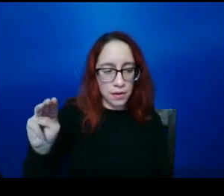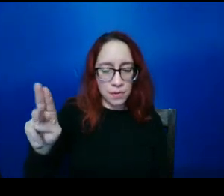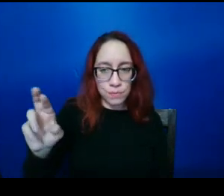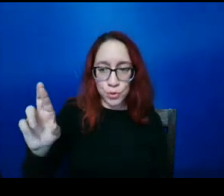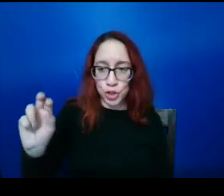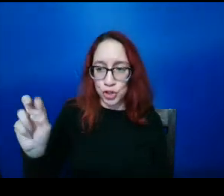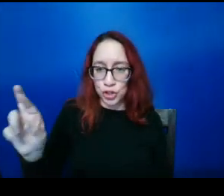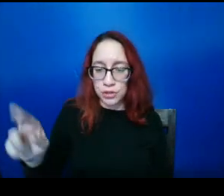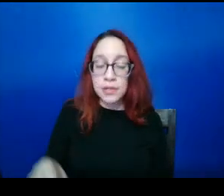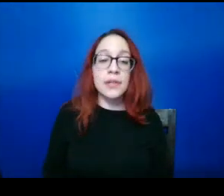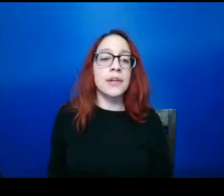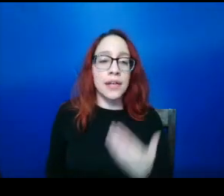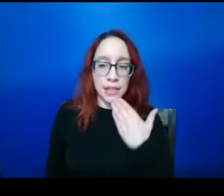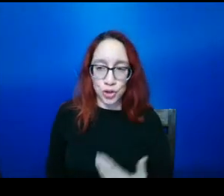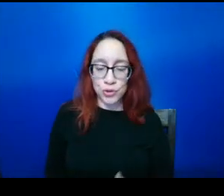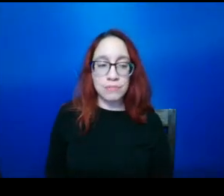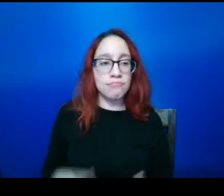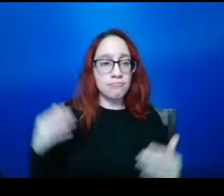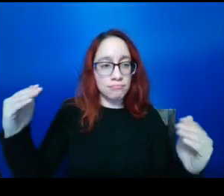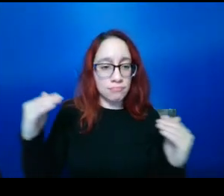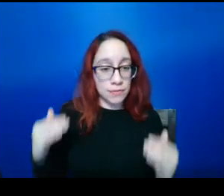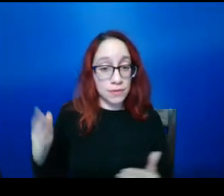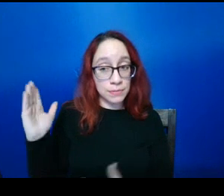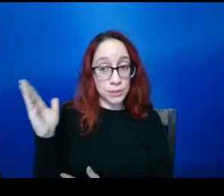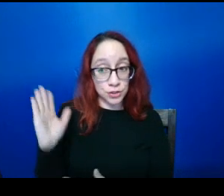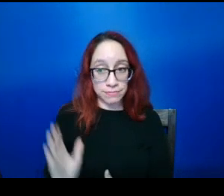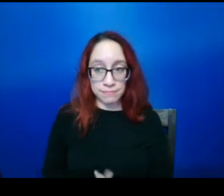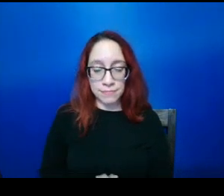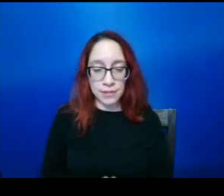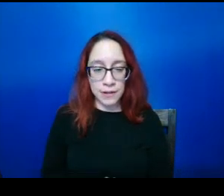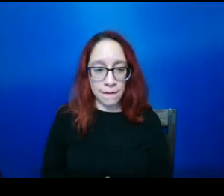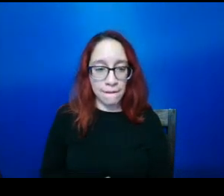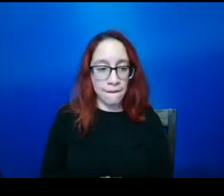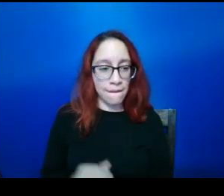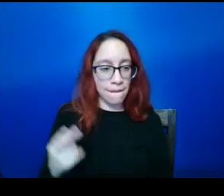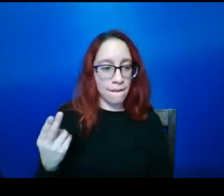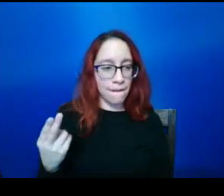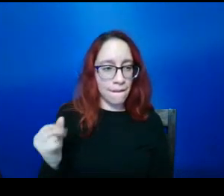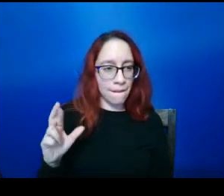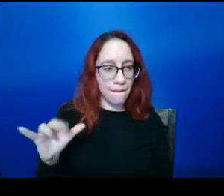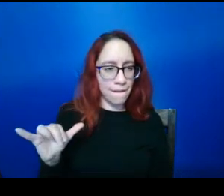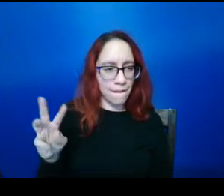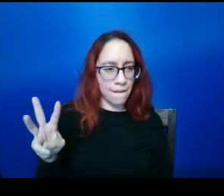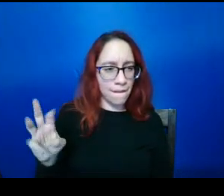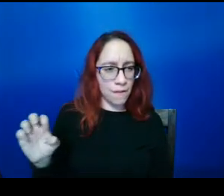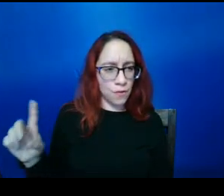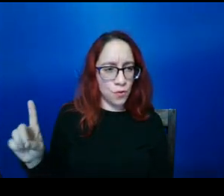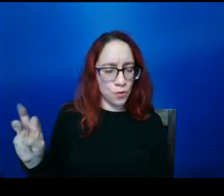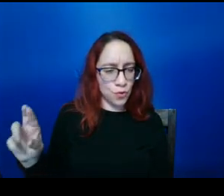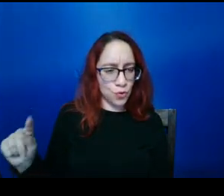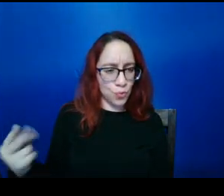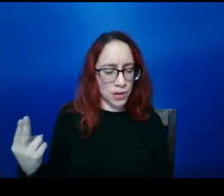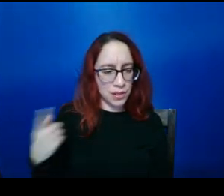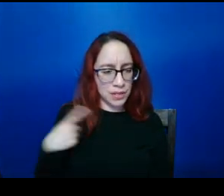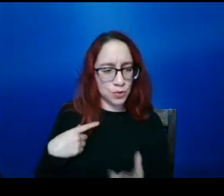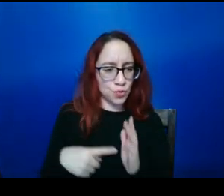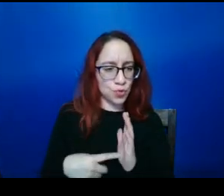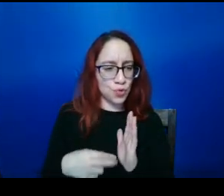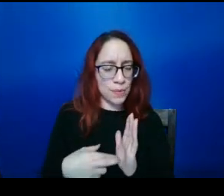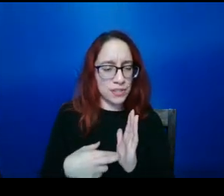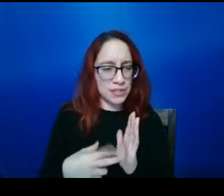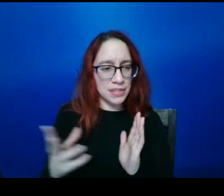you. Moving on to the next speaker. Harry Woodworth, I just came up to represent Inca this evening. Two